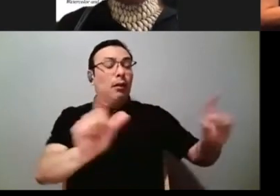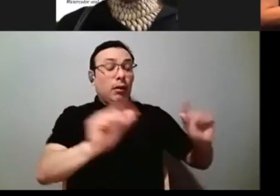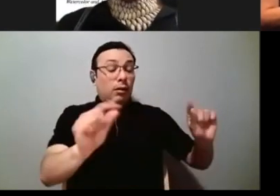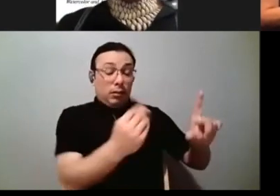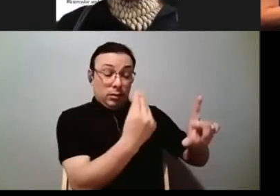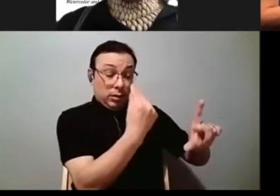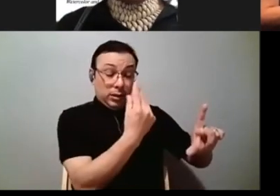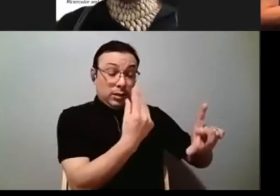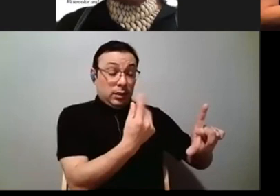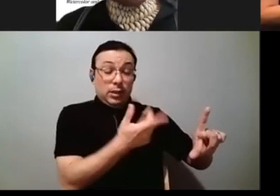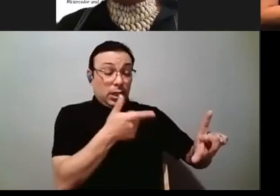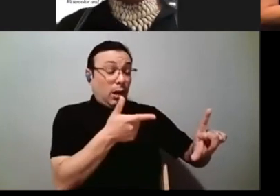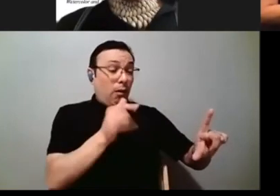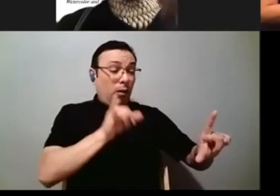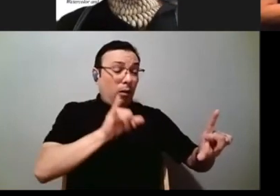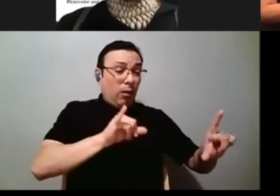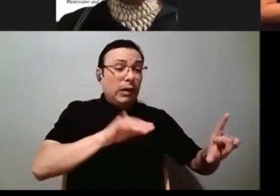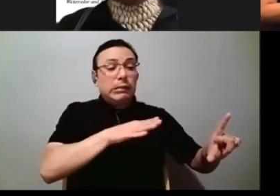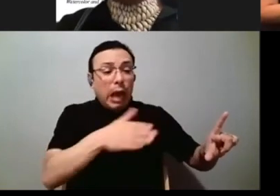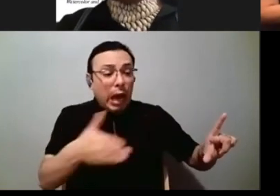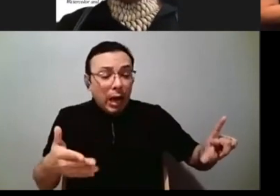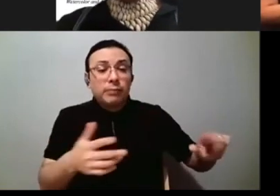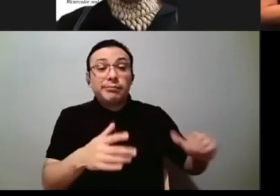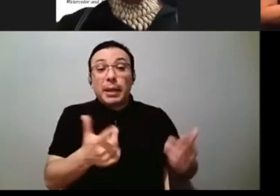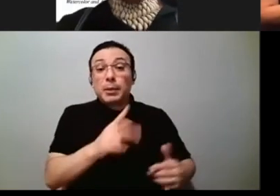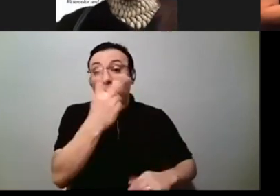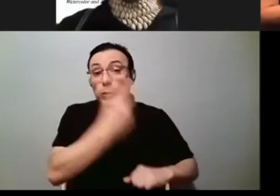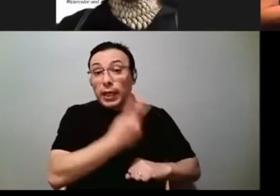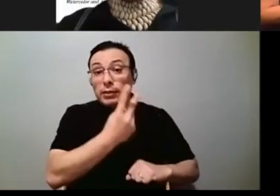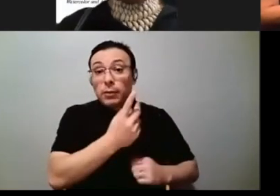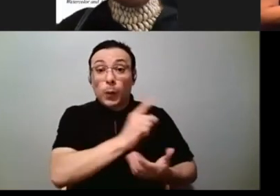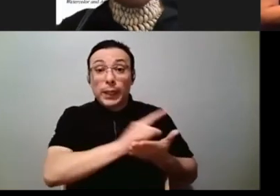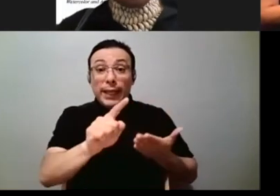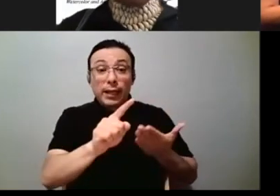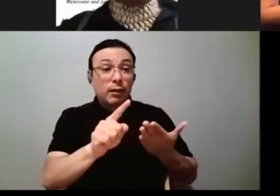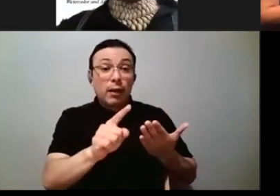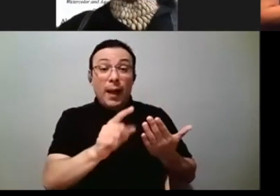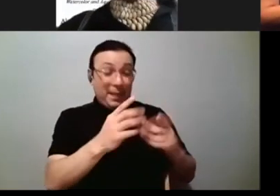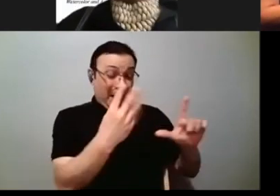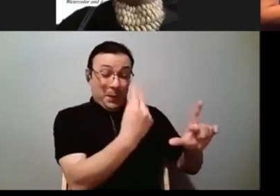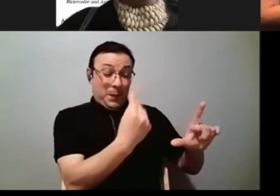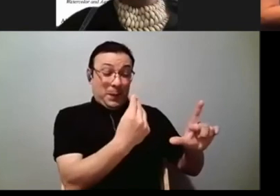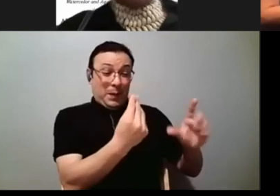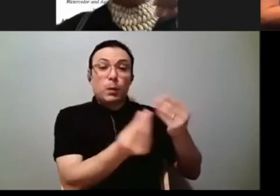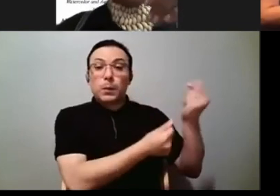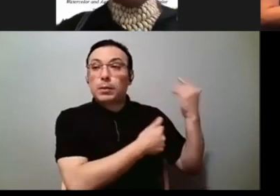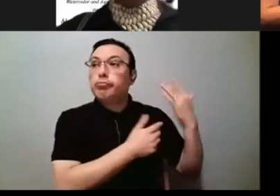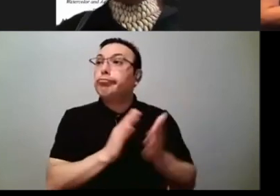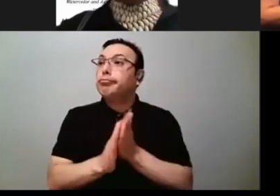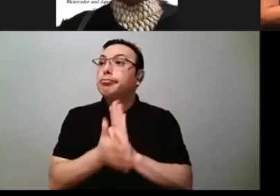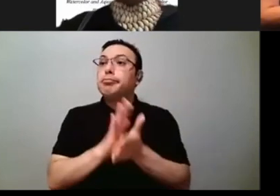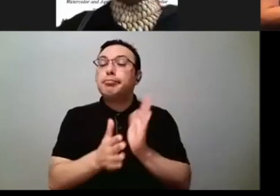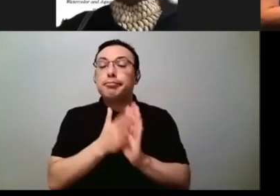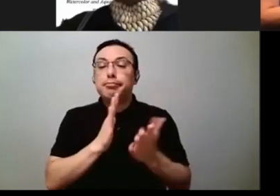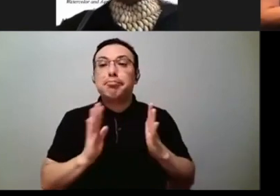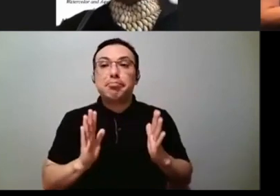hours maybe a week max and then they're gone you know and then we never talk about it again or you know there's some nostalgia but